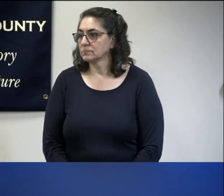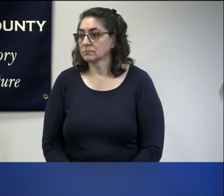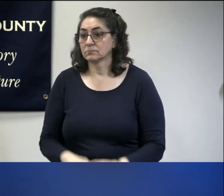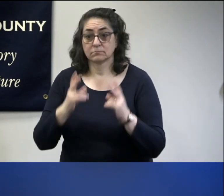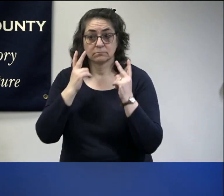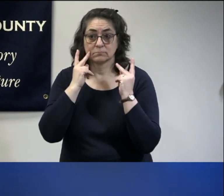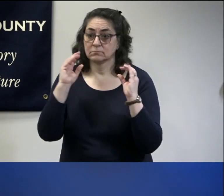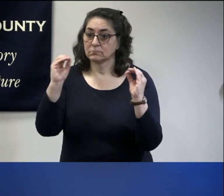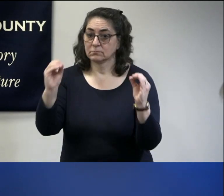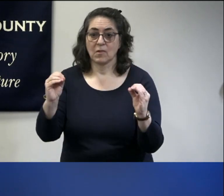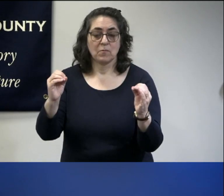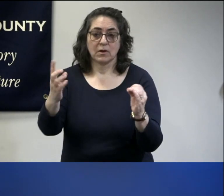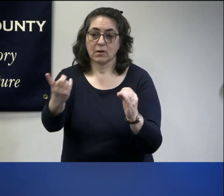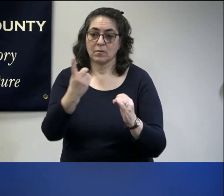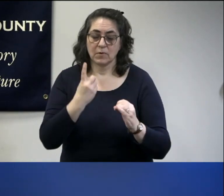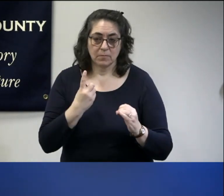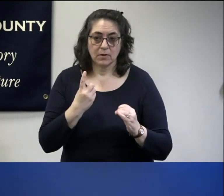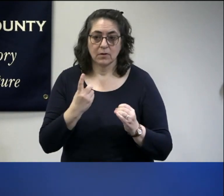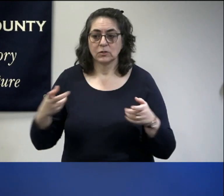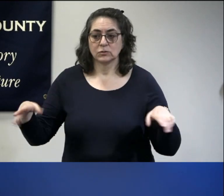to close. Second.